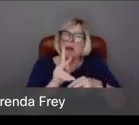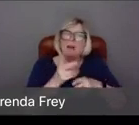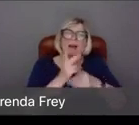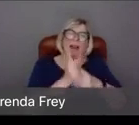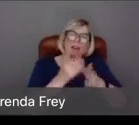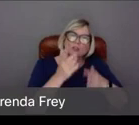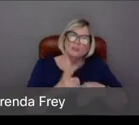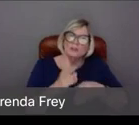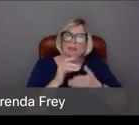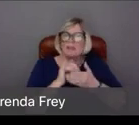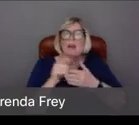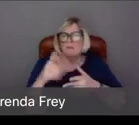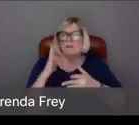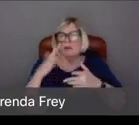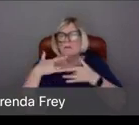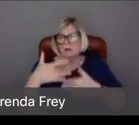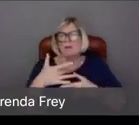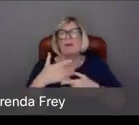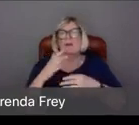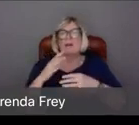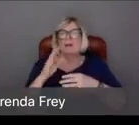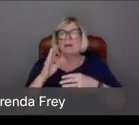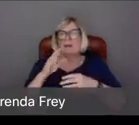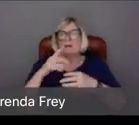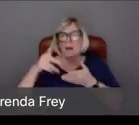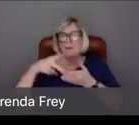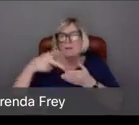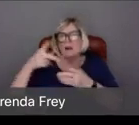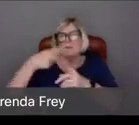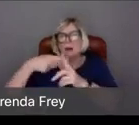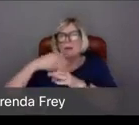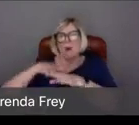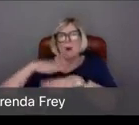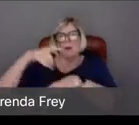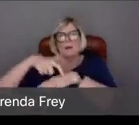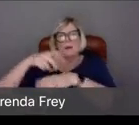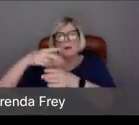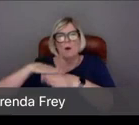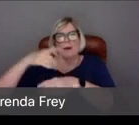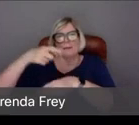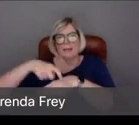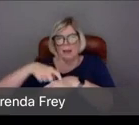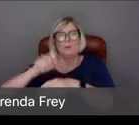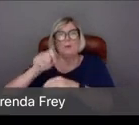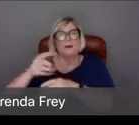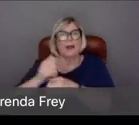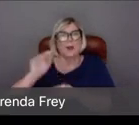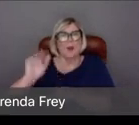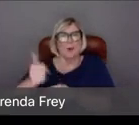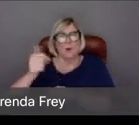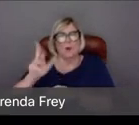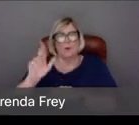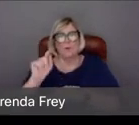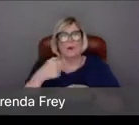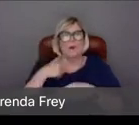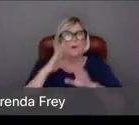time and you're reliable in that way. So that makes it easier to get a lower rate. Now we're going to do some math